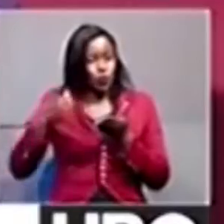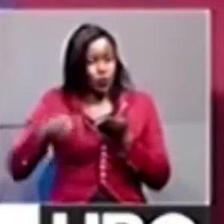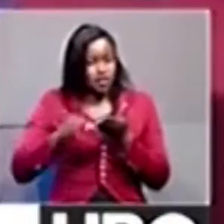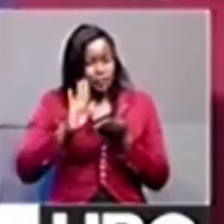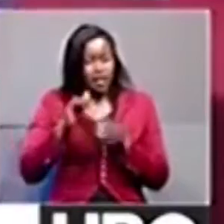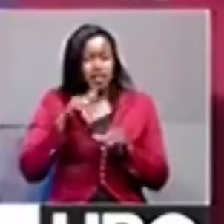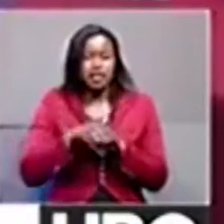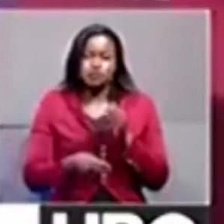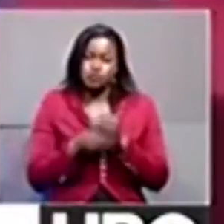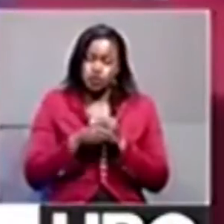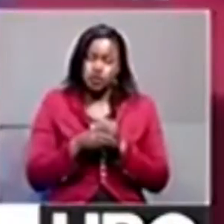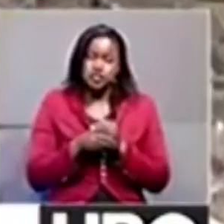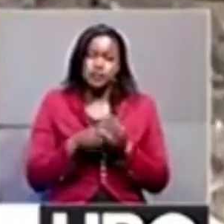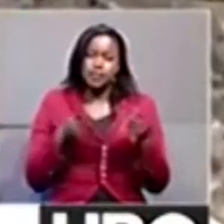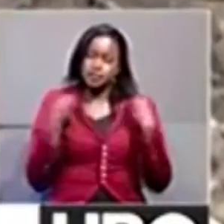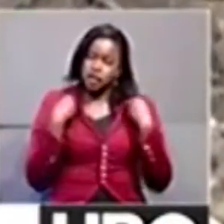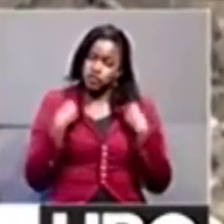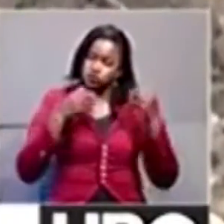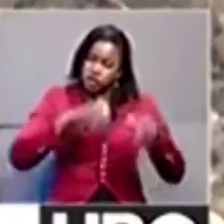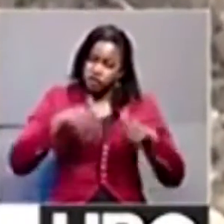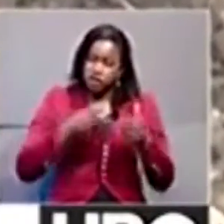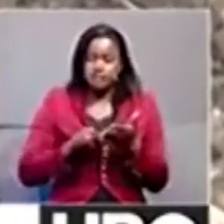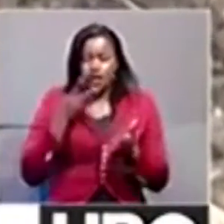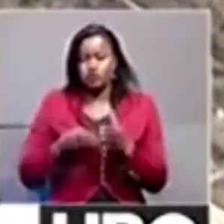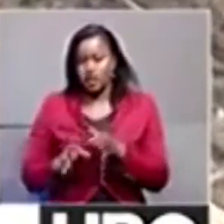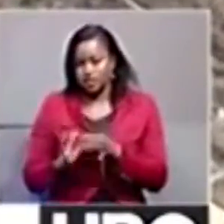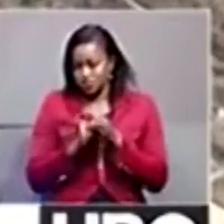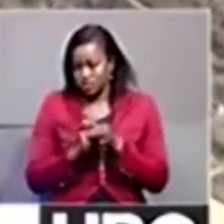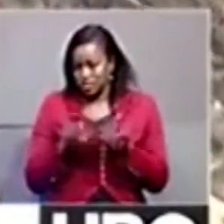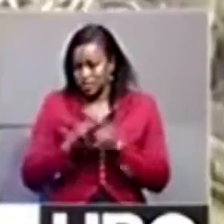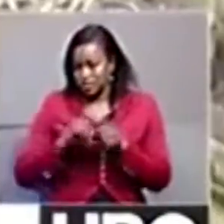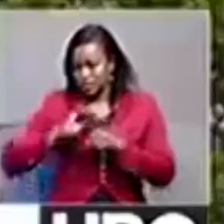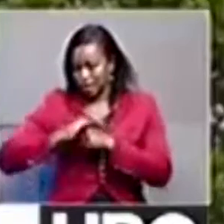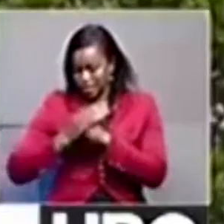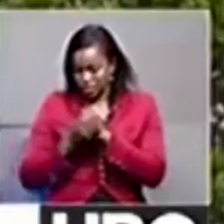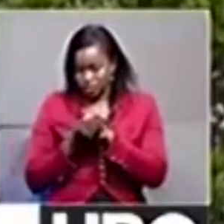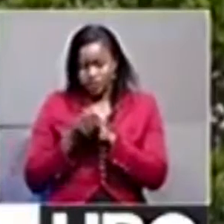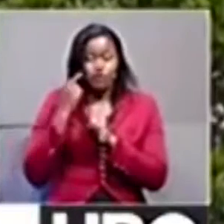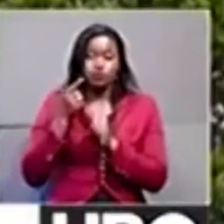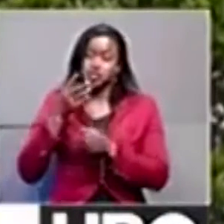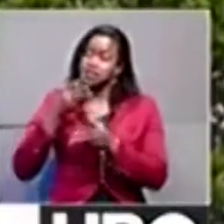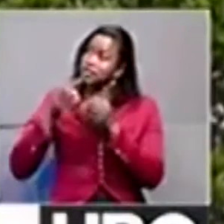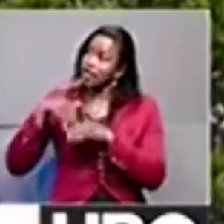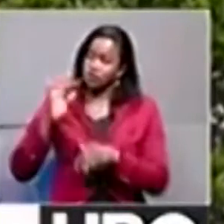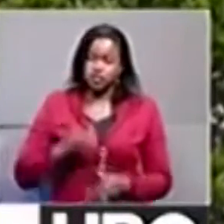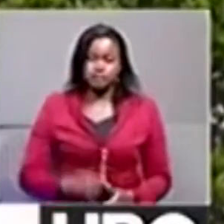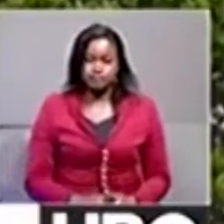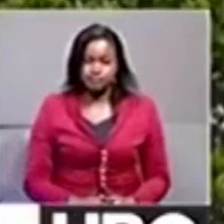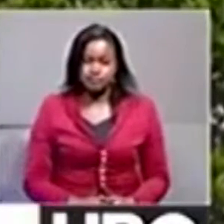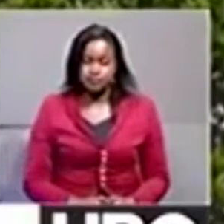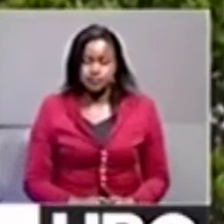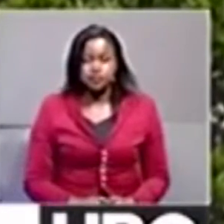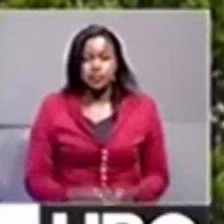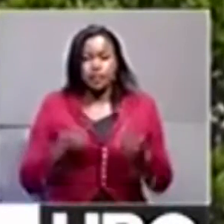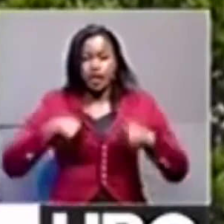inputs, agronomical practices, value addition and packaging for export. We have done a